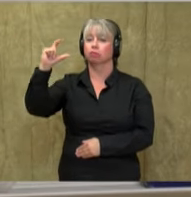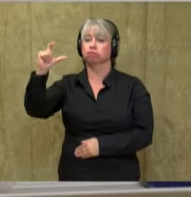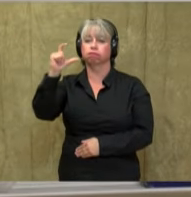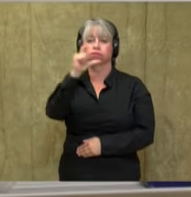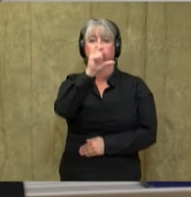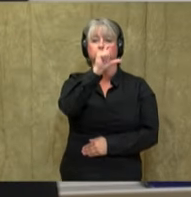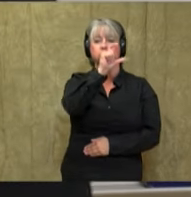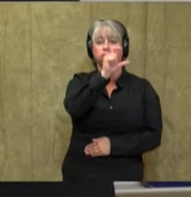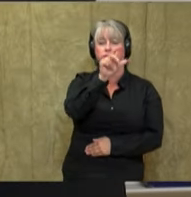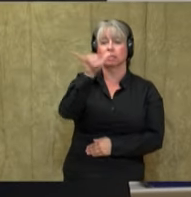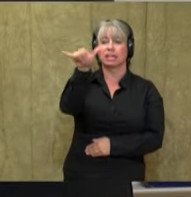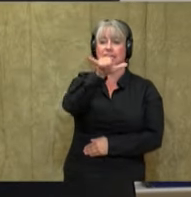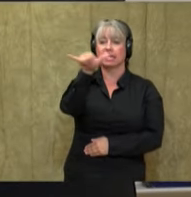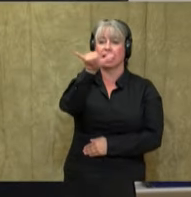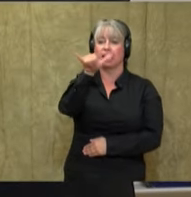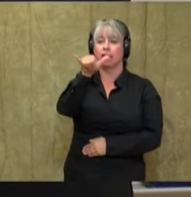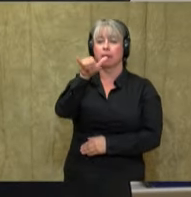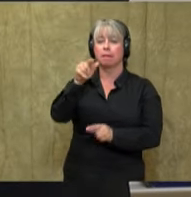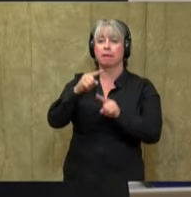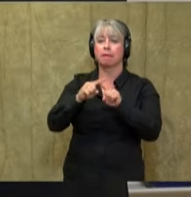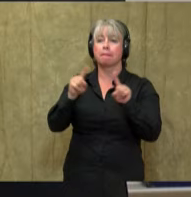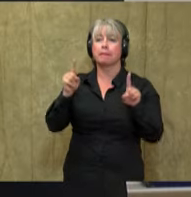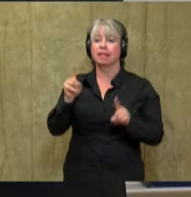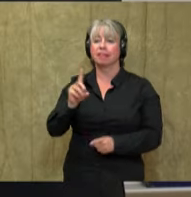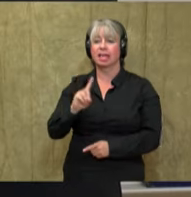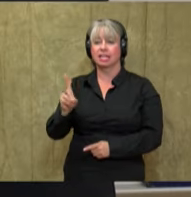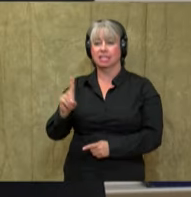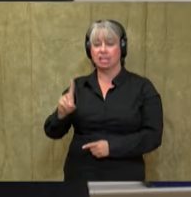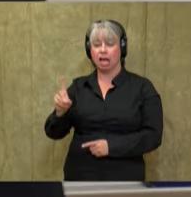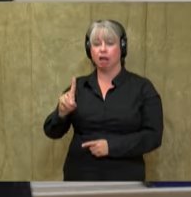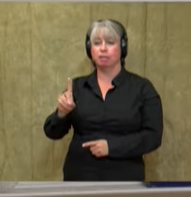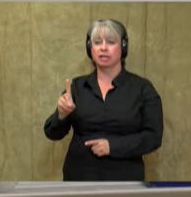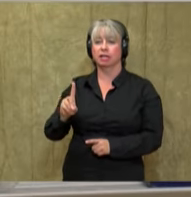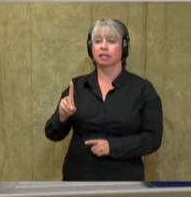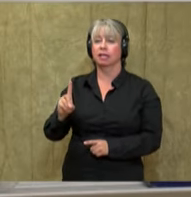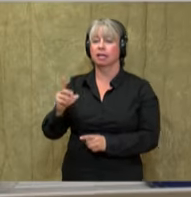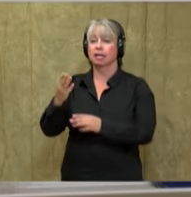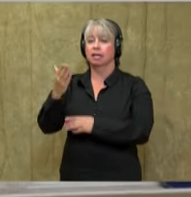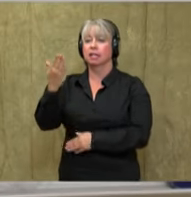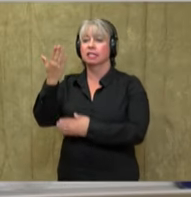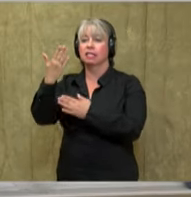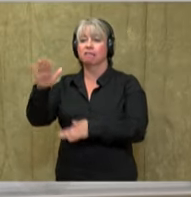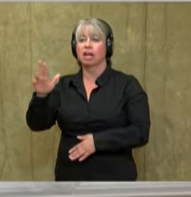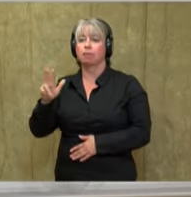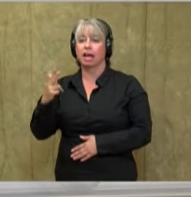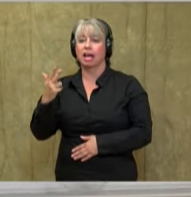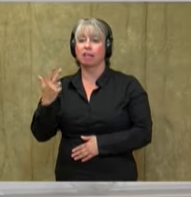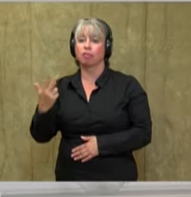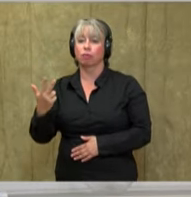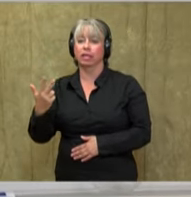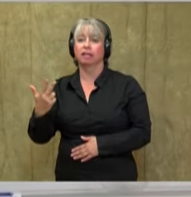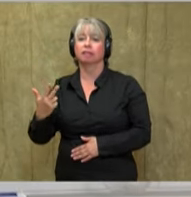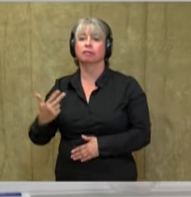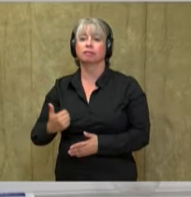cylinder, but the denominator here on the cone is divided by 3. So